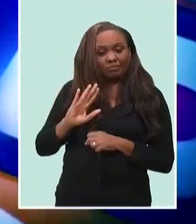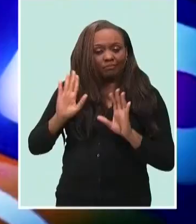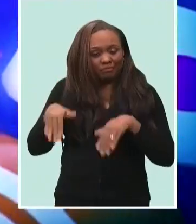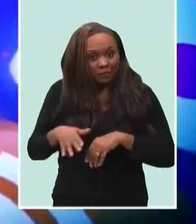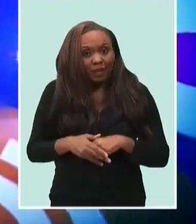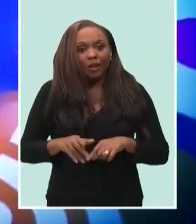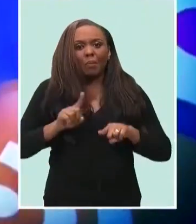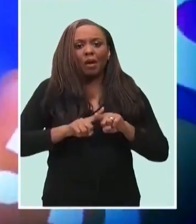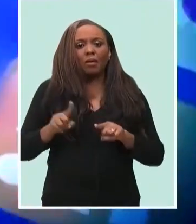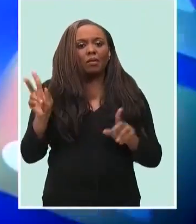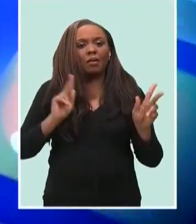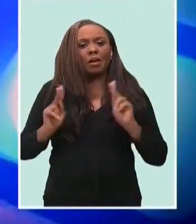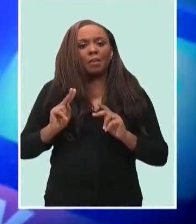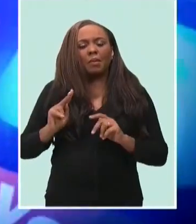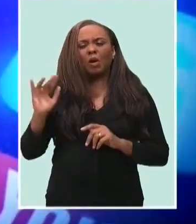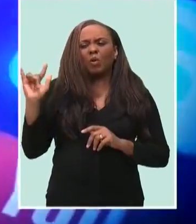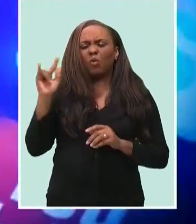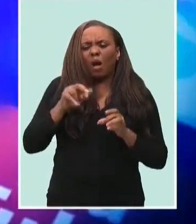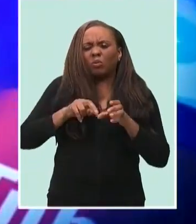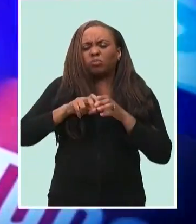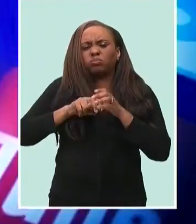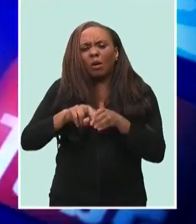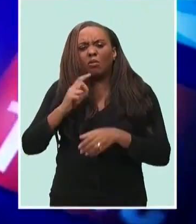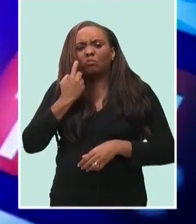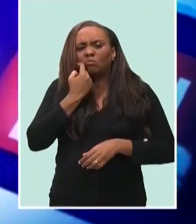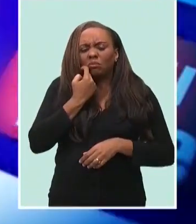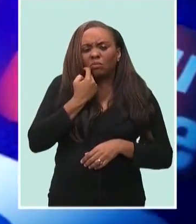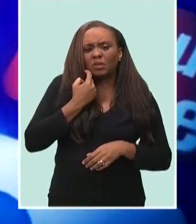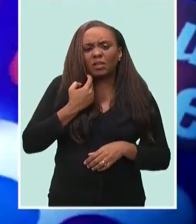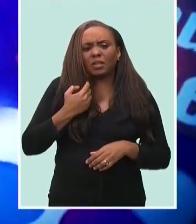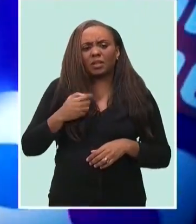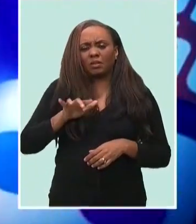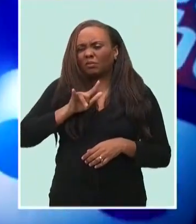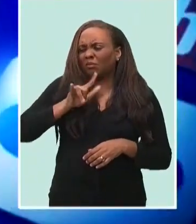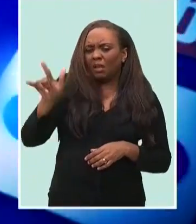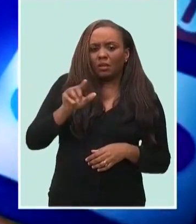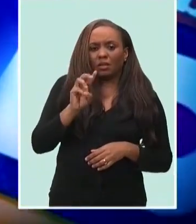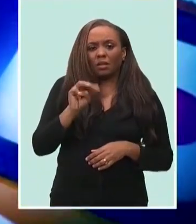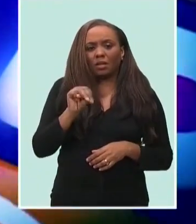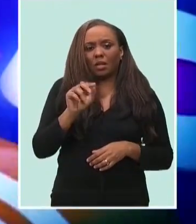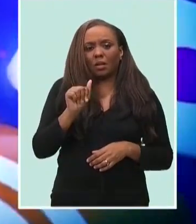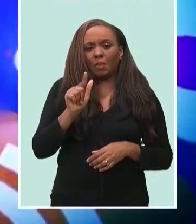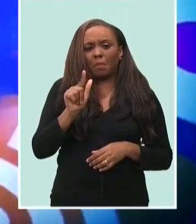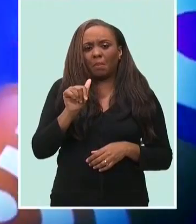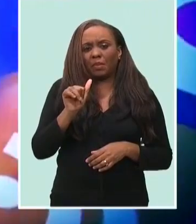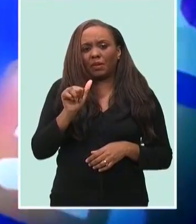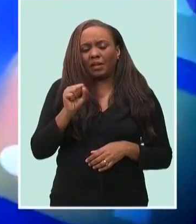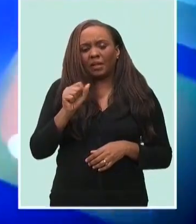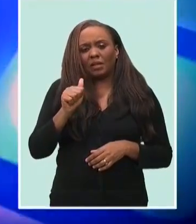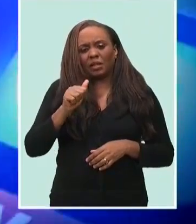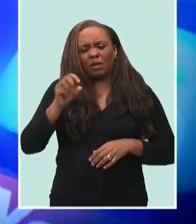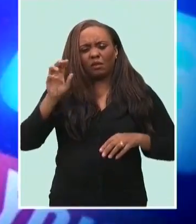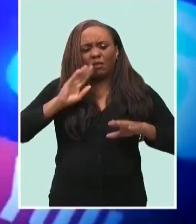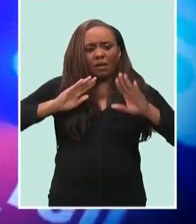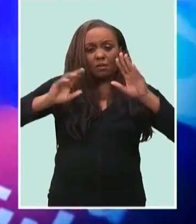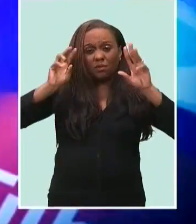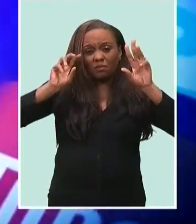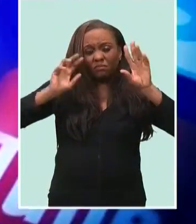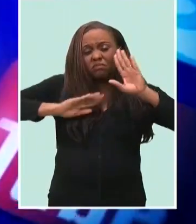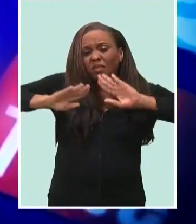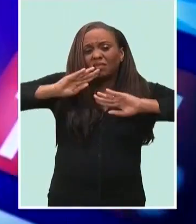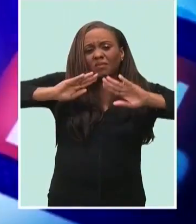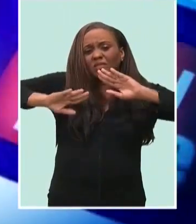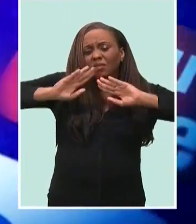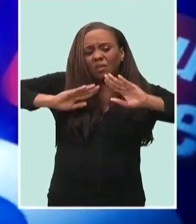passengers on a plane heading to Malaysia recently realized how frustrating it could be when their flight had to return